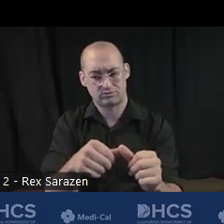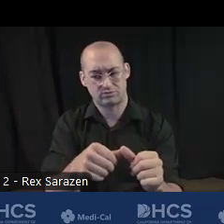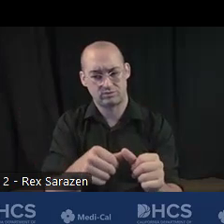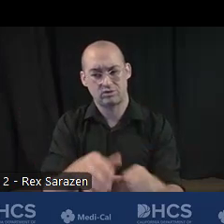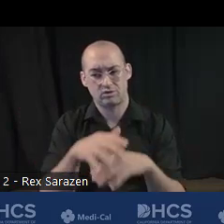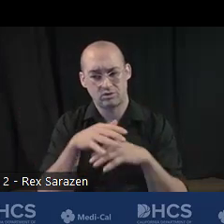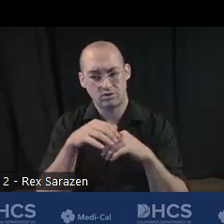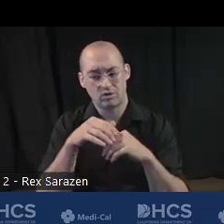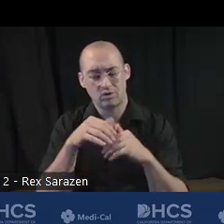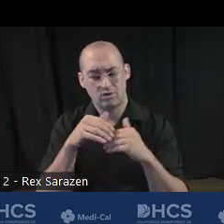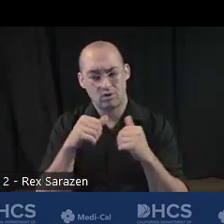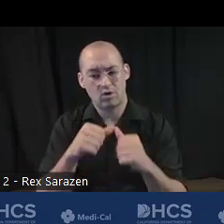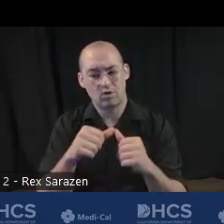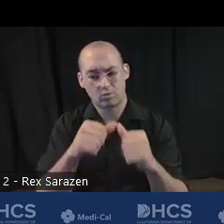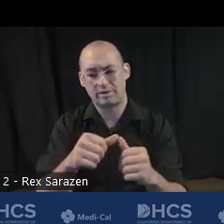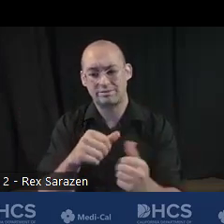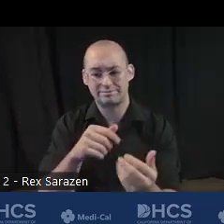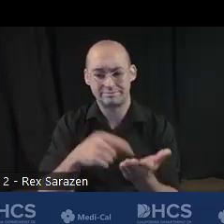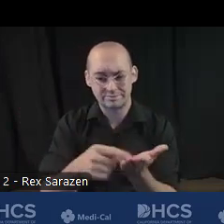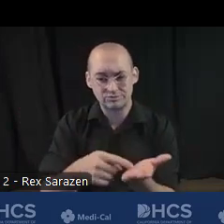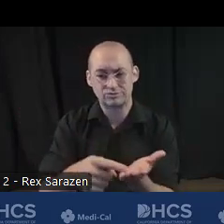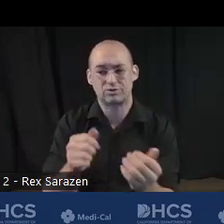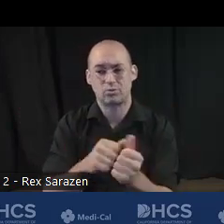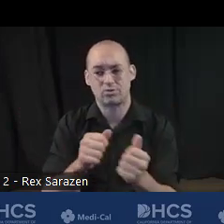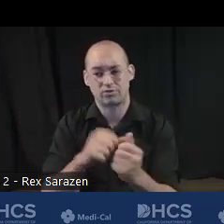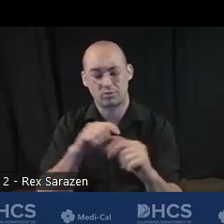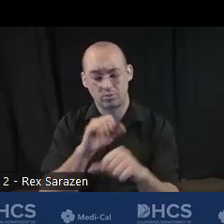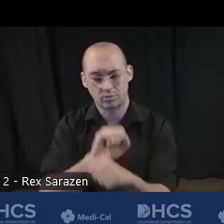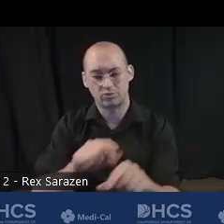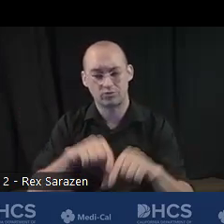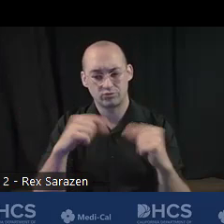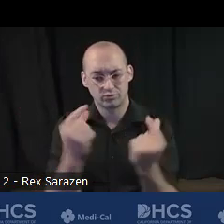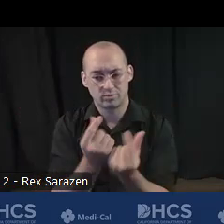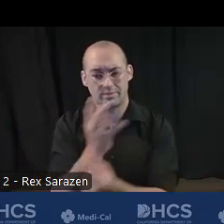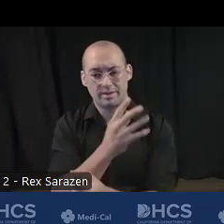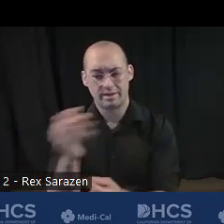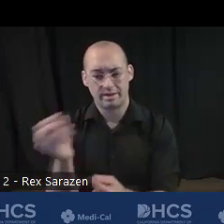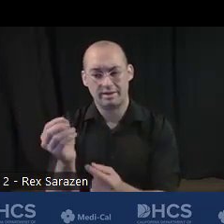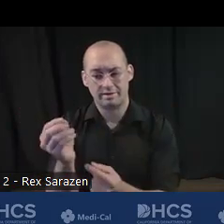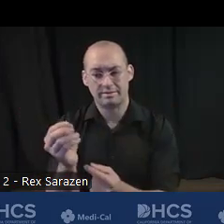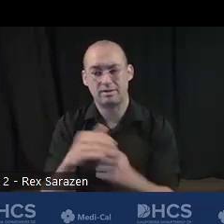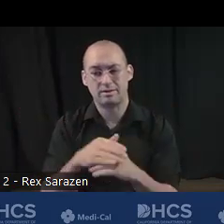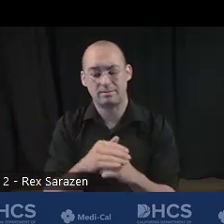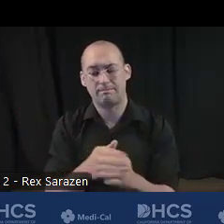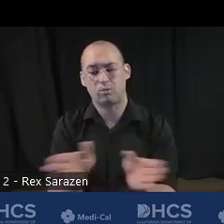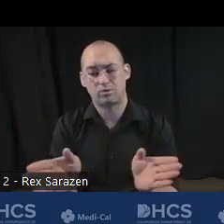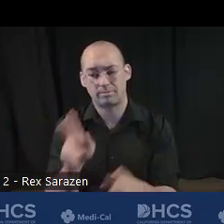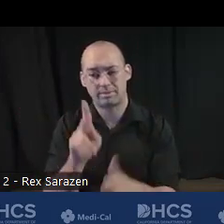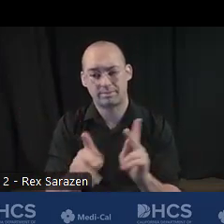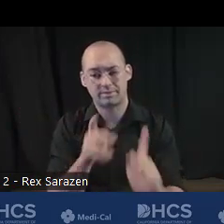ongoing dialogue with the work group and as well as our broader stakeholder